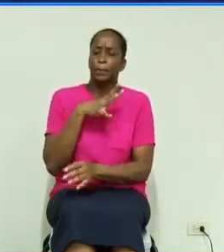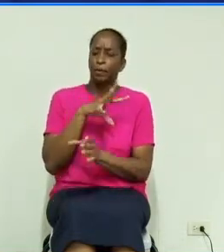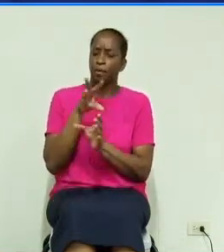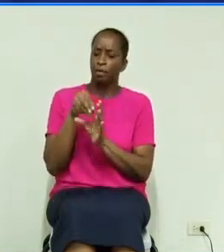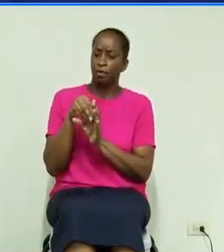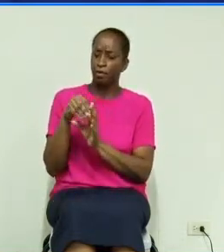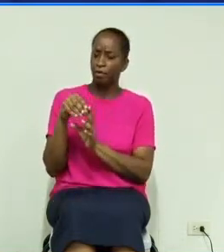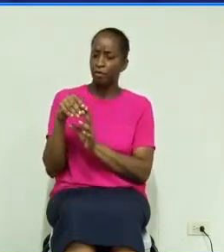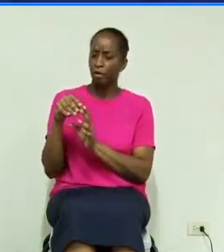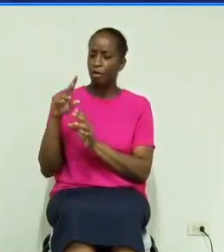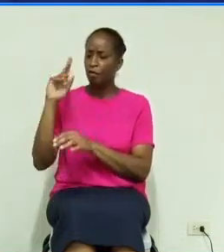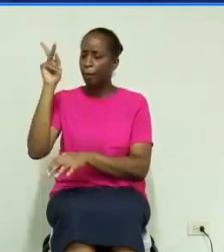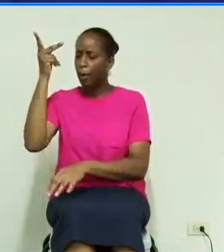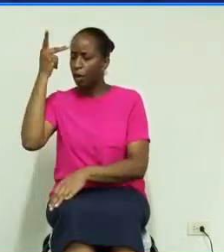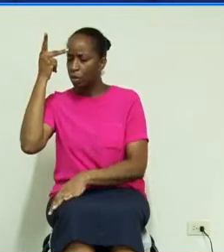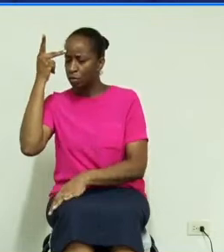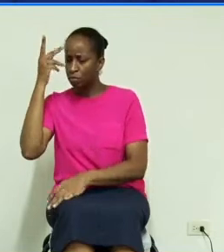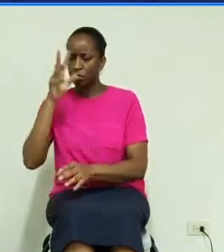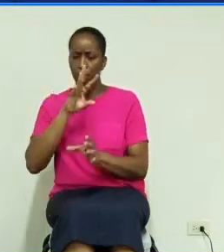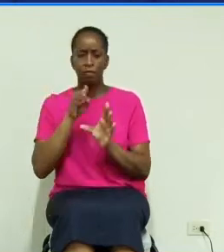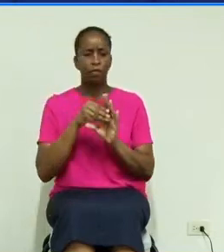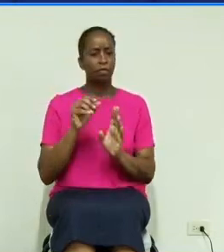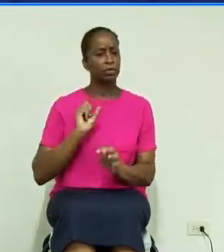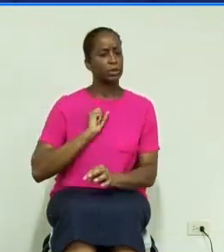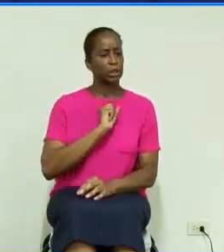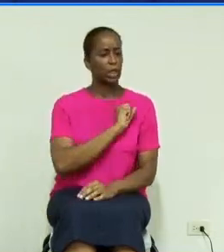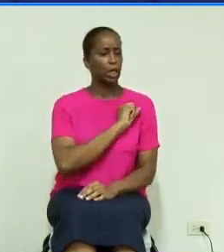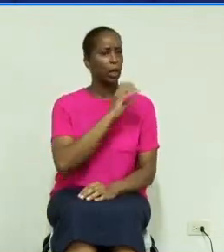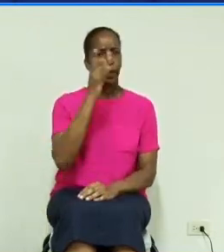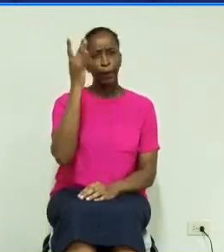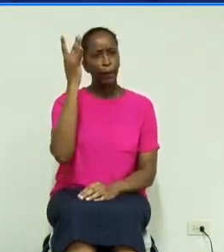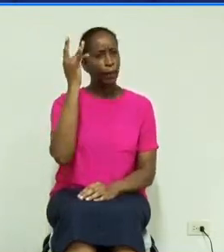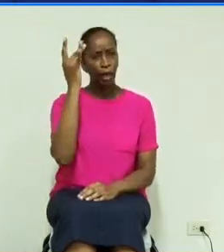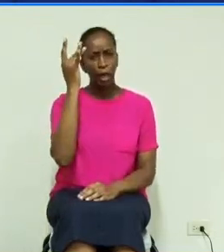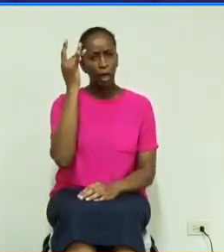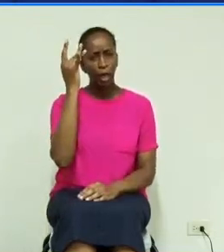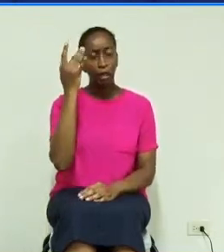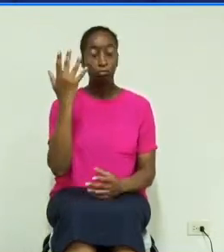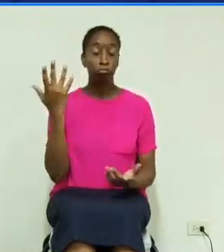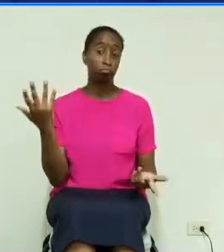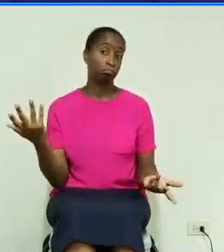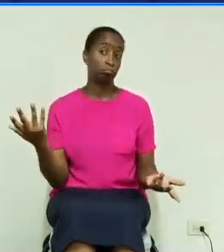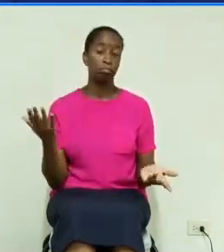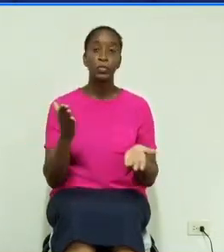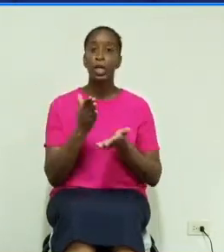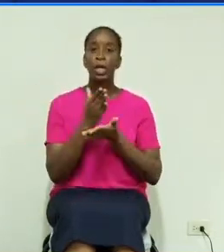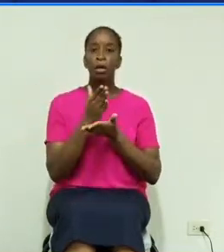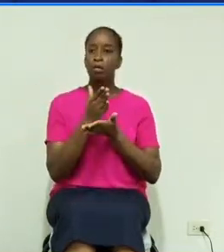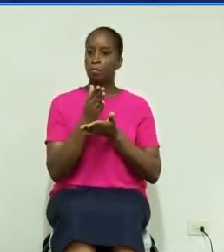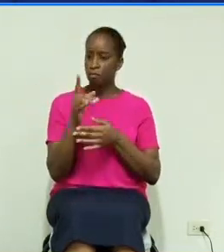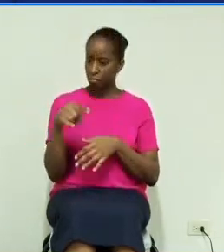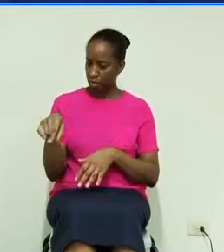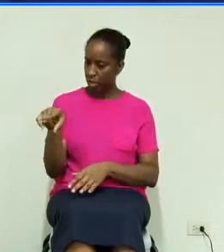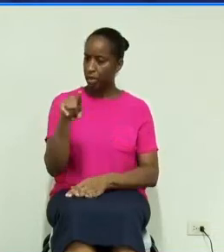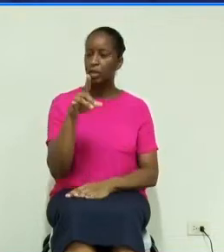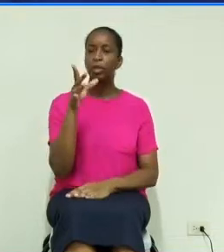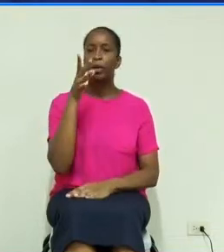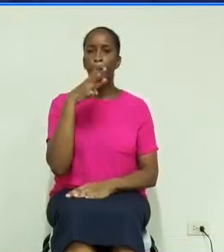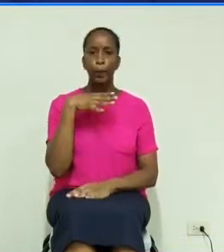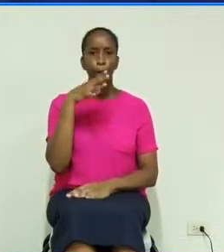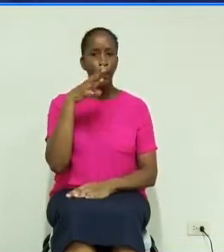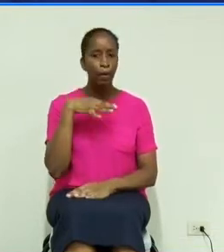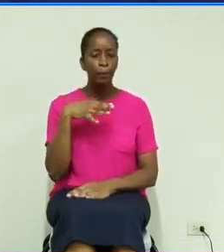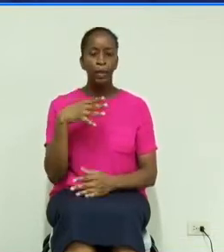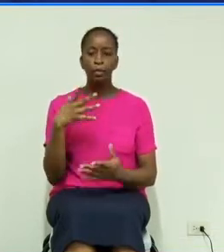women's participation in politics, there are women who are activists, women who are very active. Women, I think,